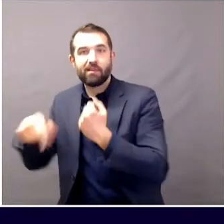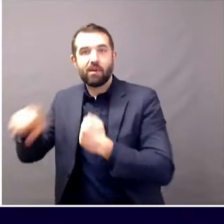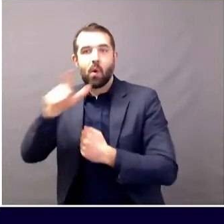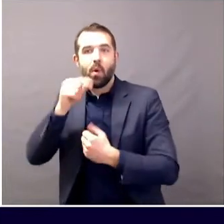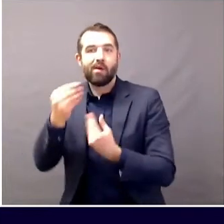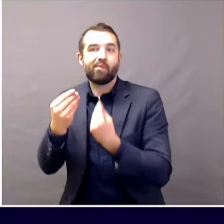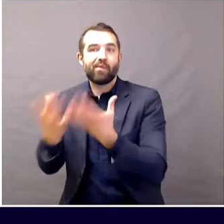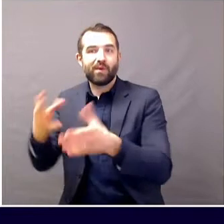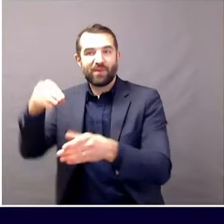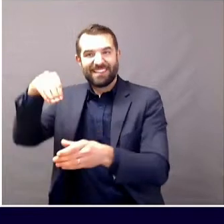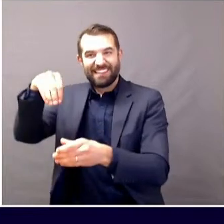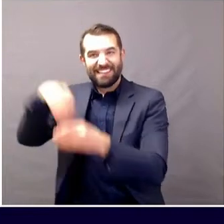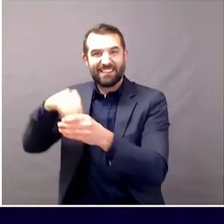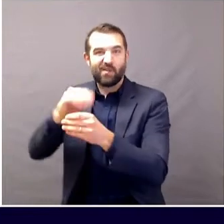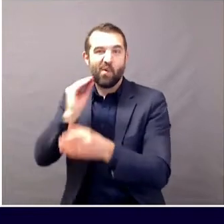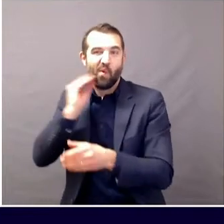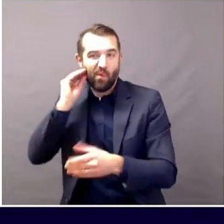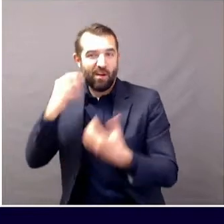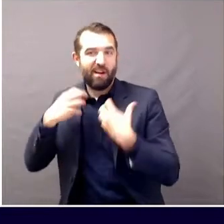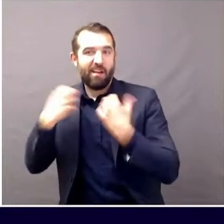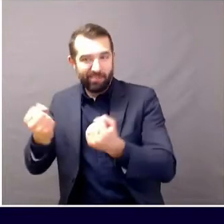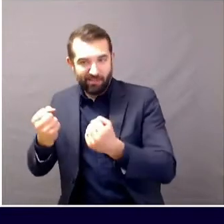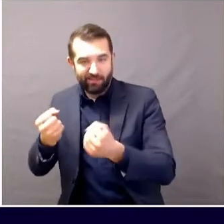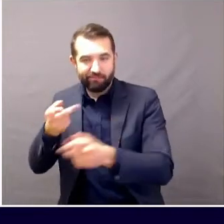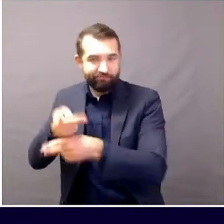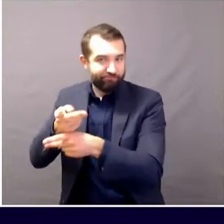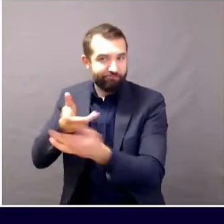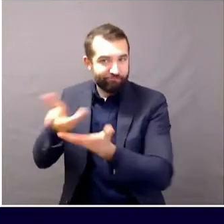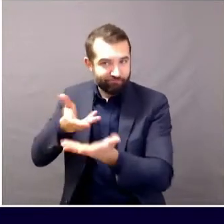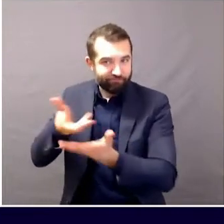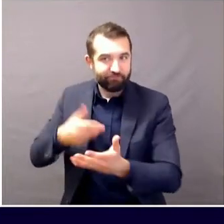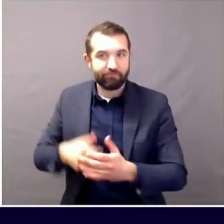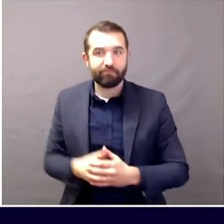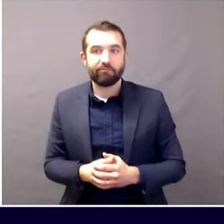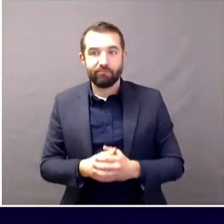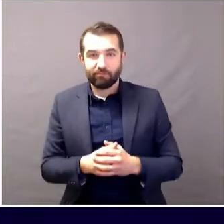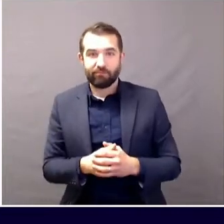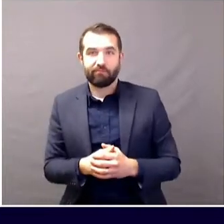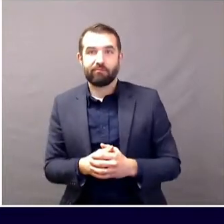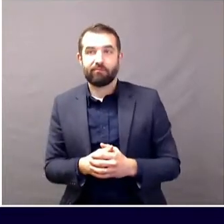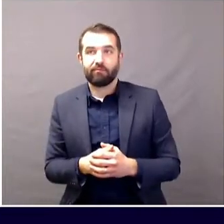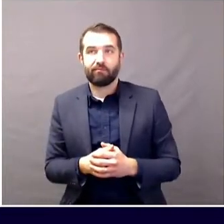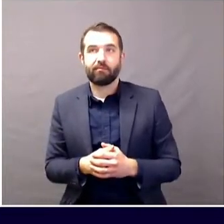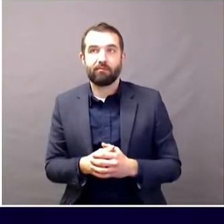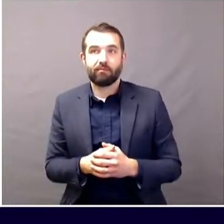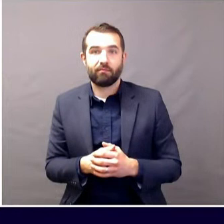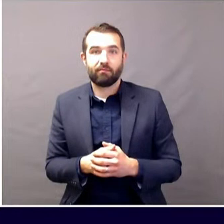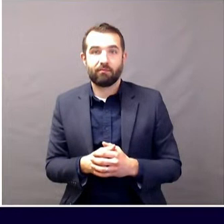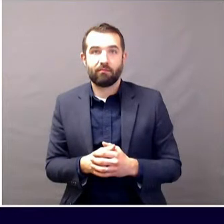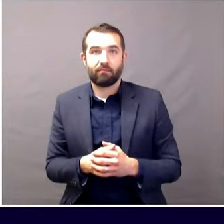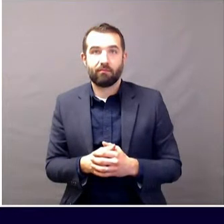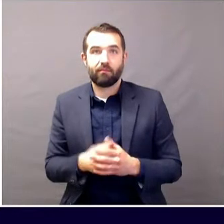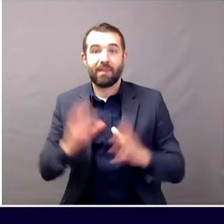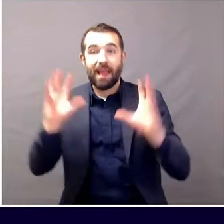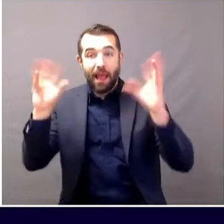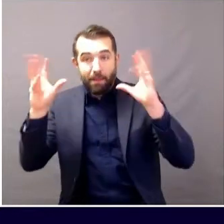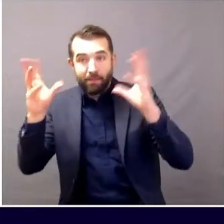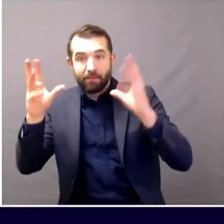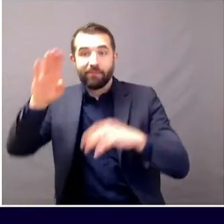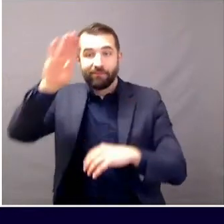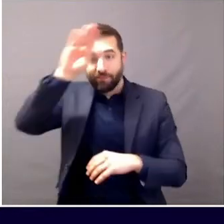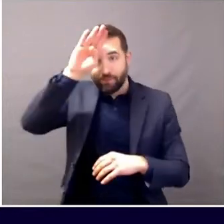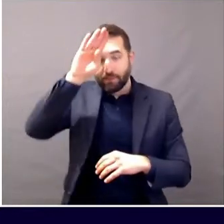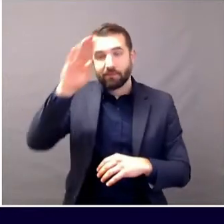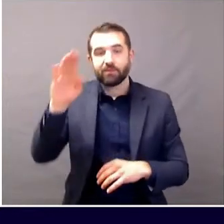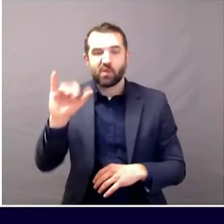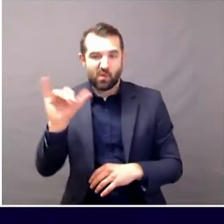Overall, those numbers of everyone across phase 1A cumulatively represents approximately